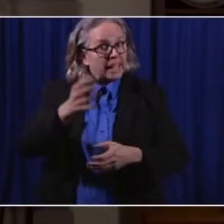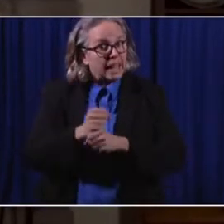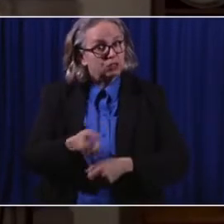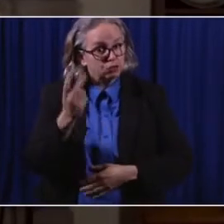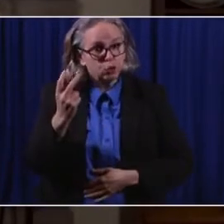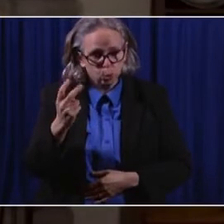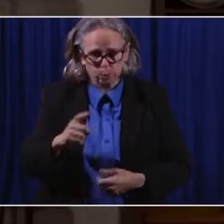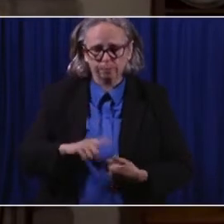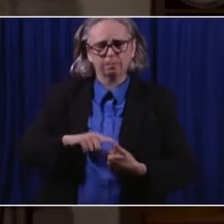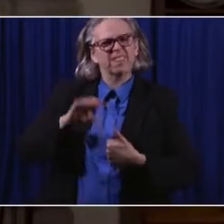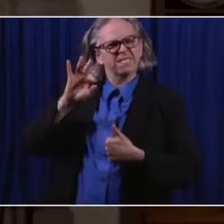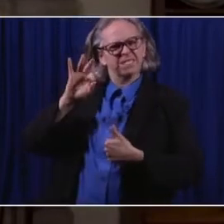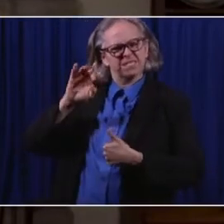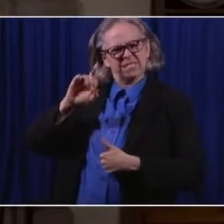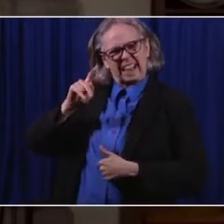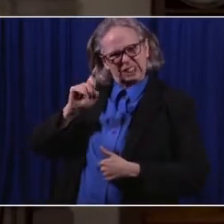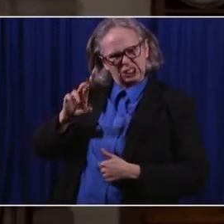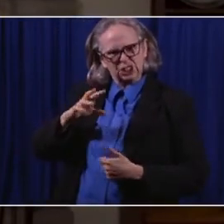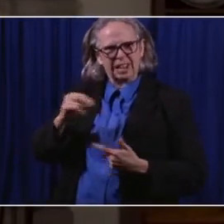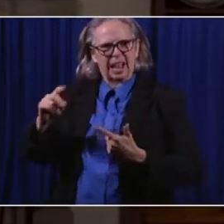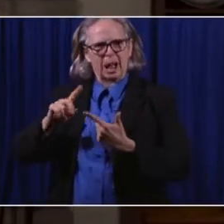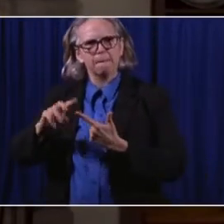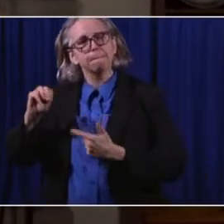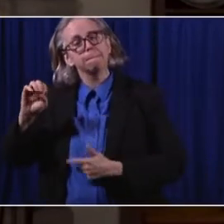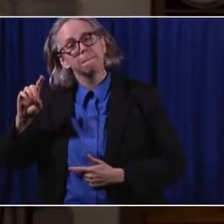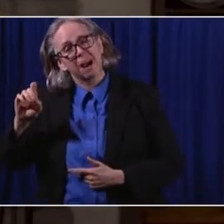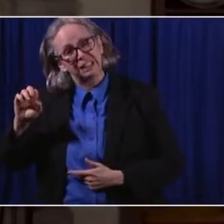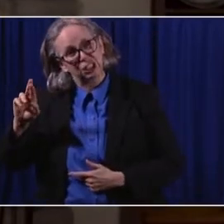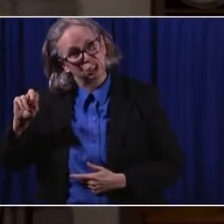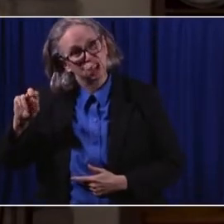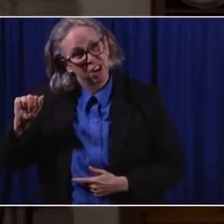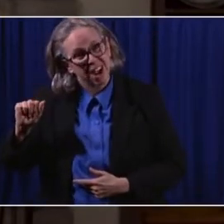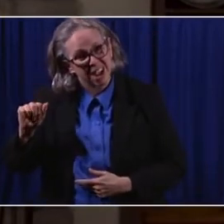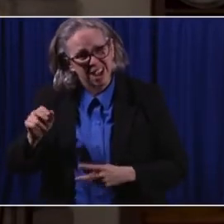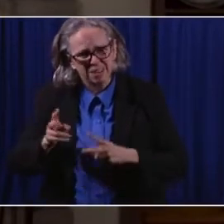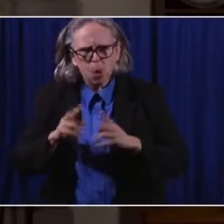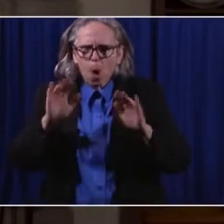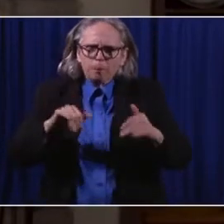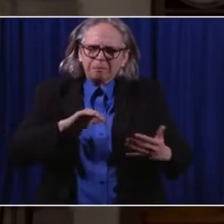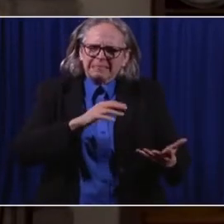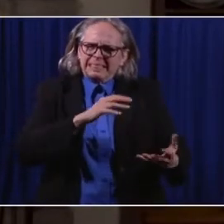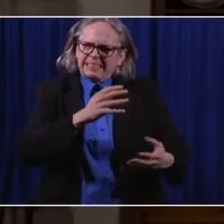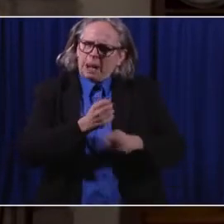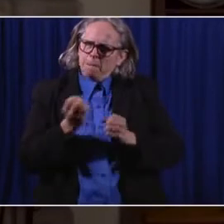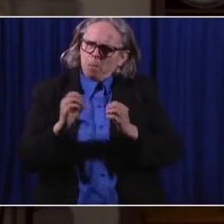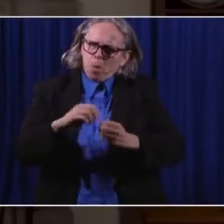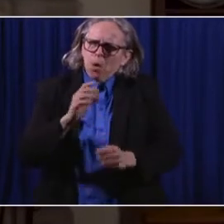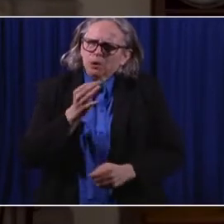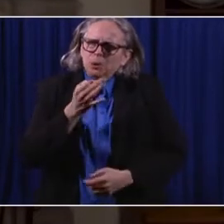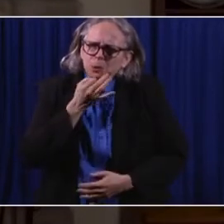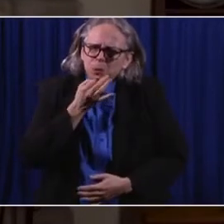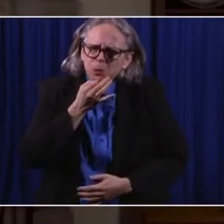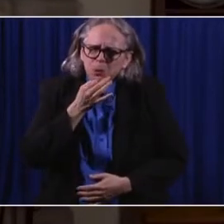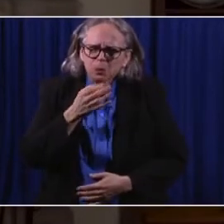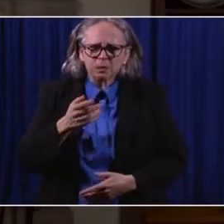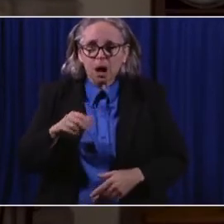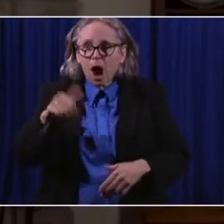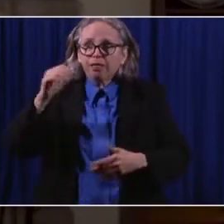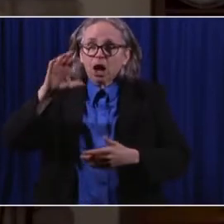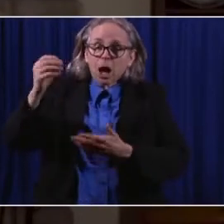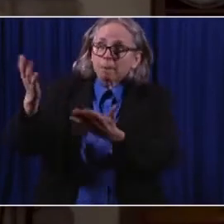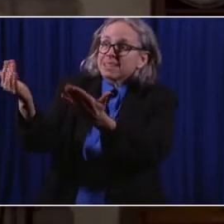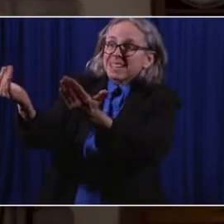get wider as the weeks go on. And we certainly hope there are more streams that are coming on, more drug